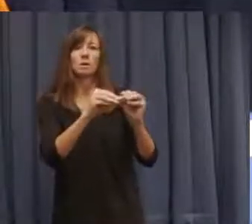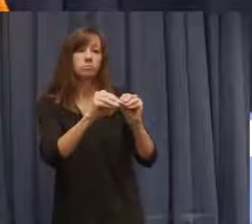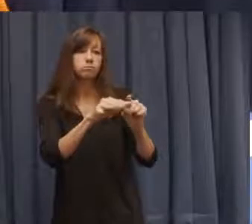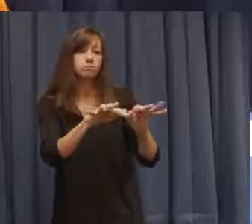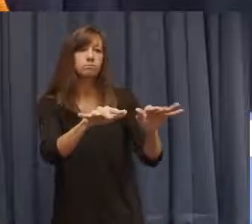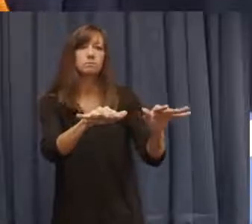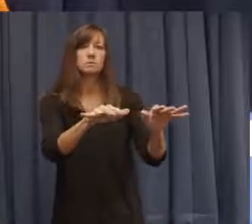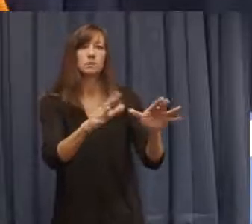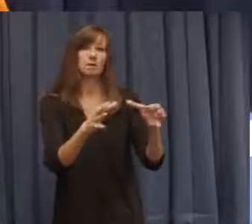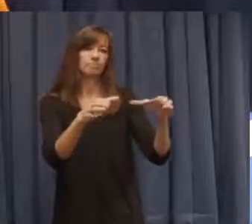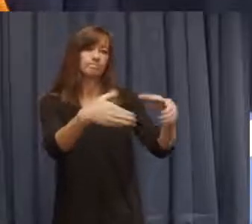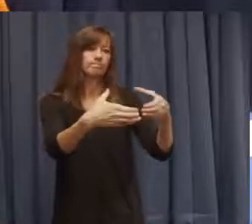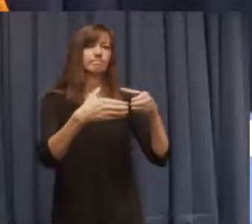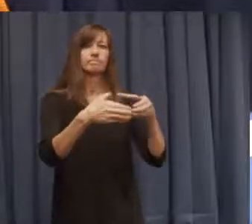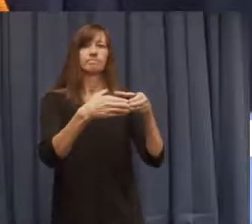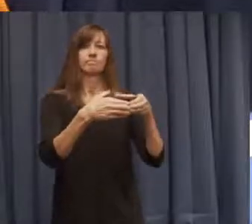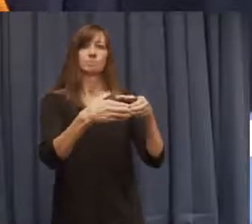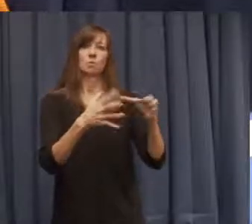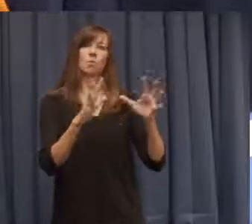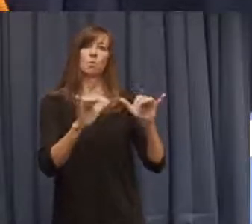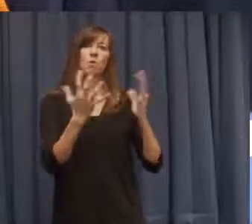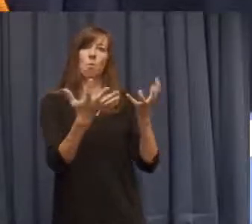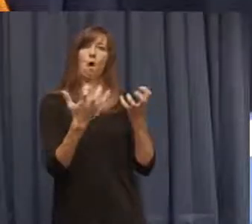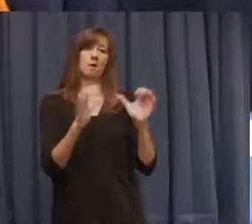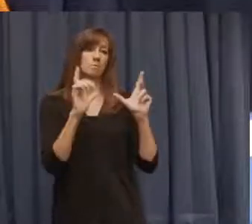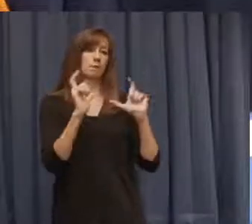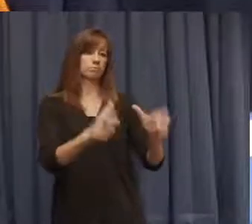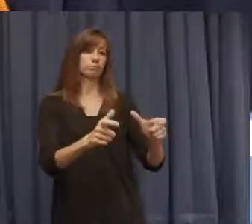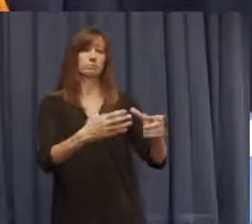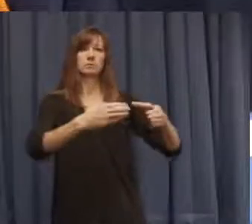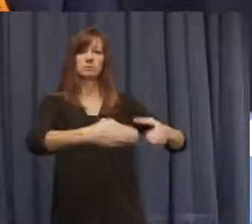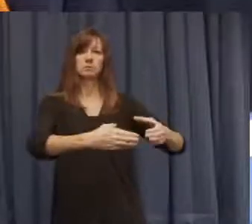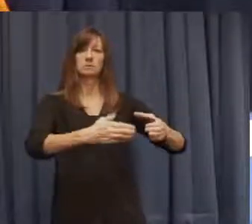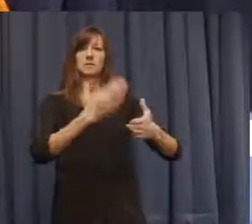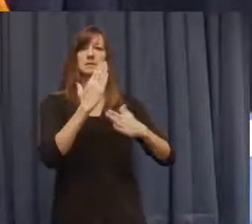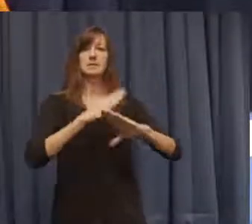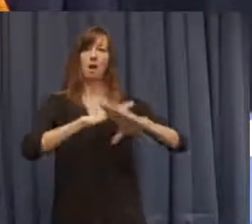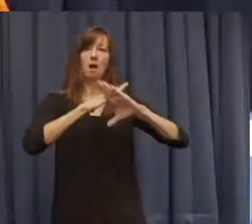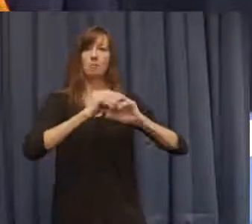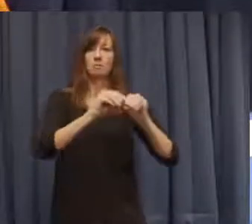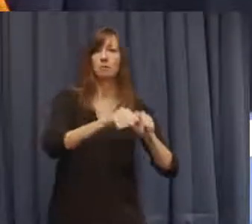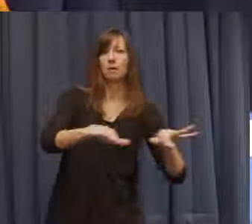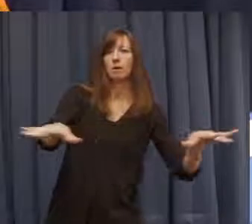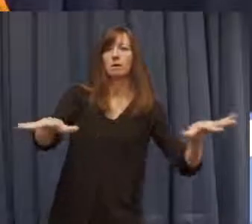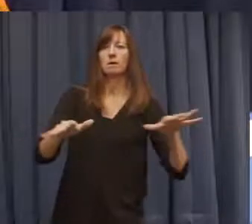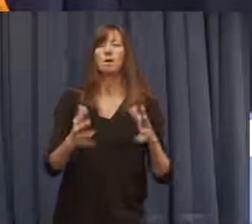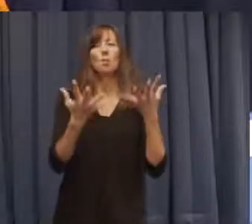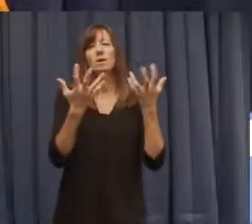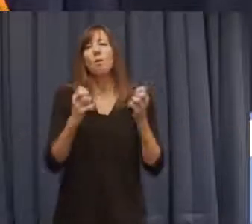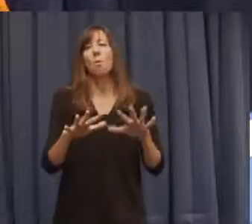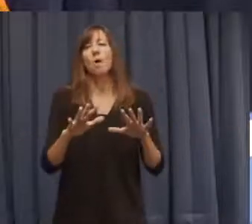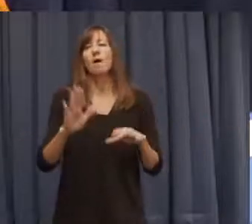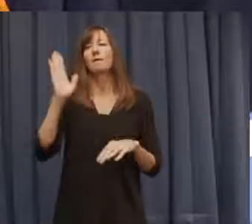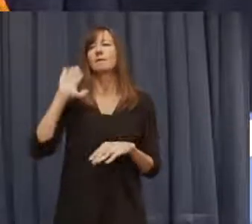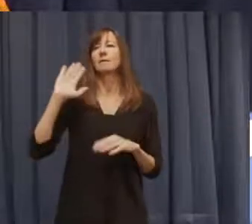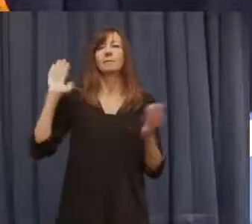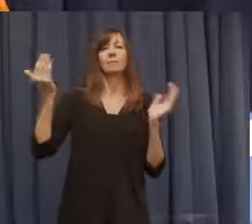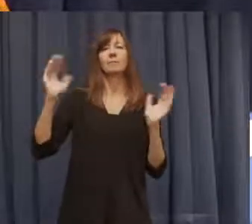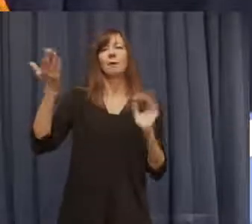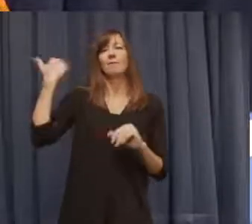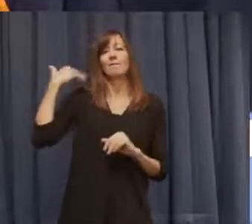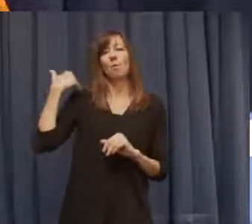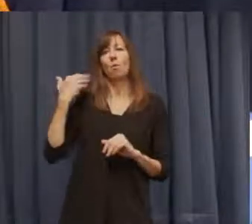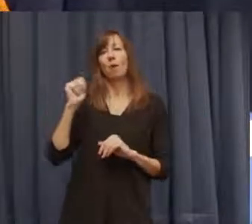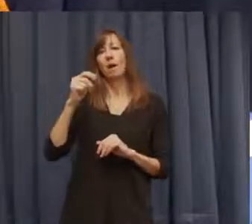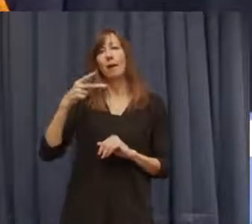those clusters so we don't get back into a situation like we were in April and May of community spread.